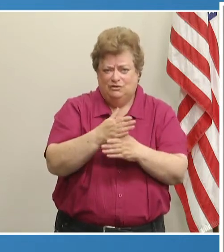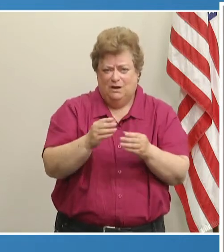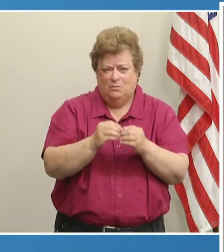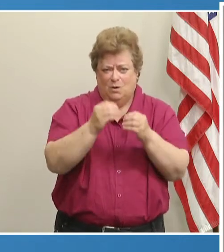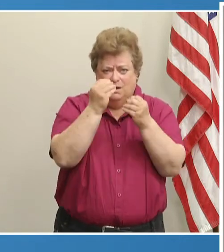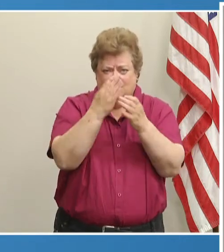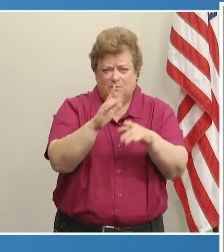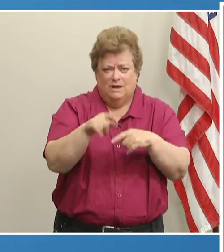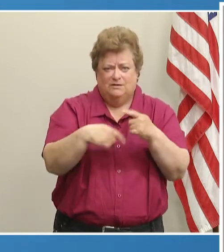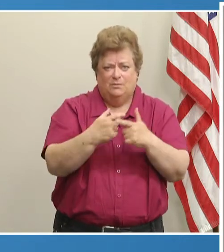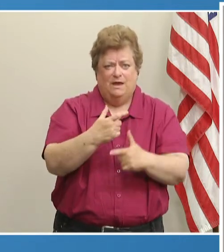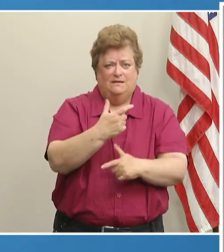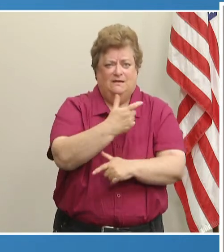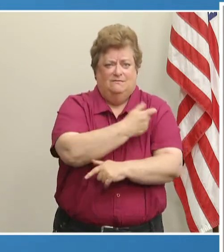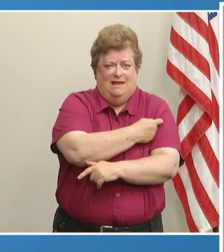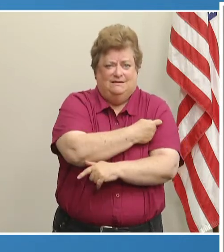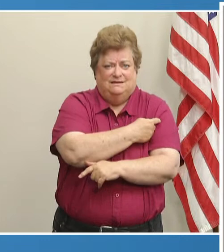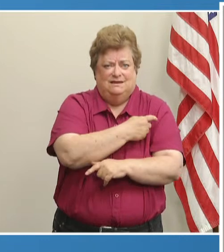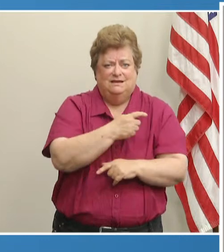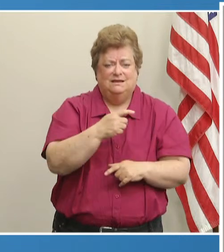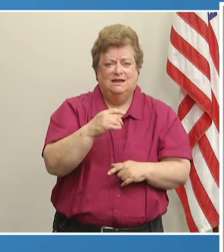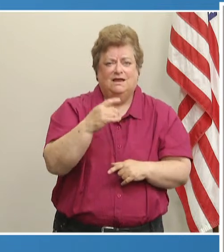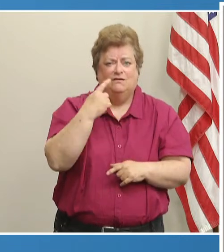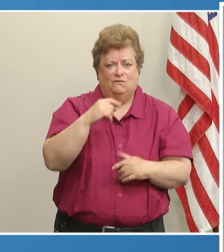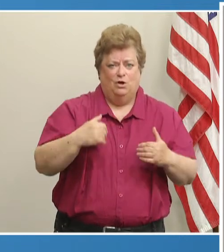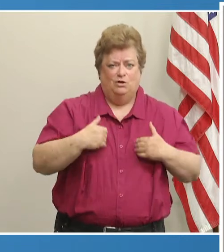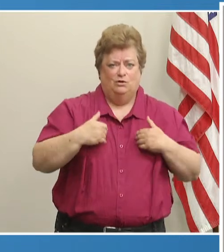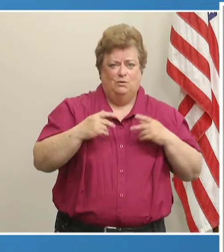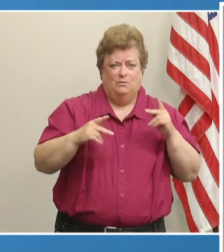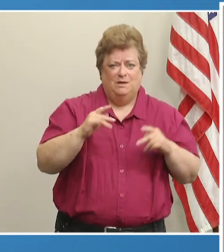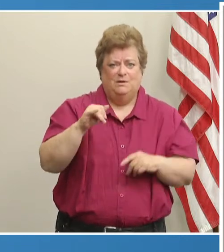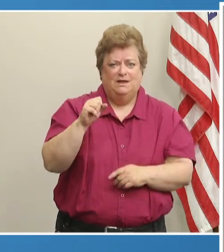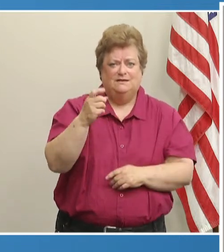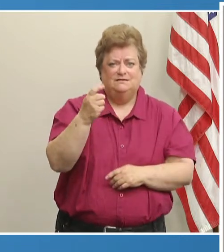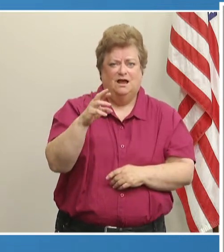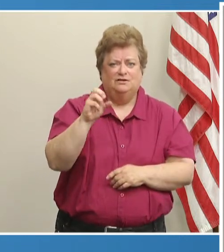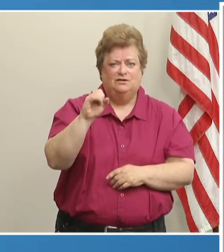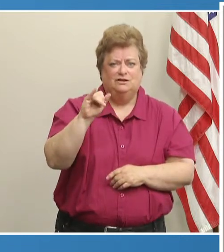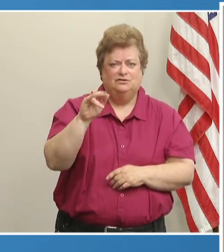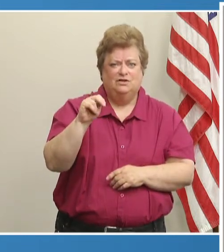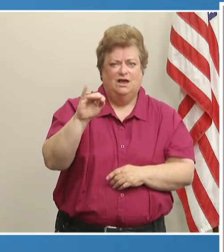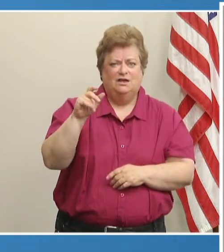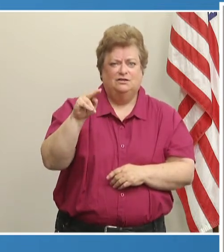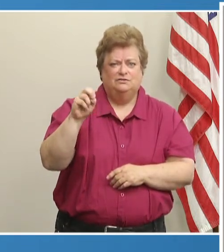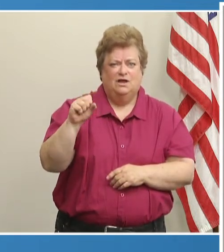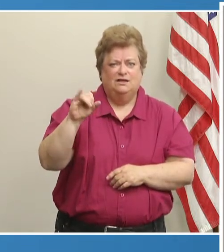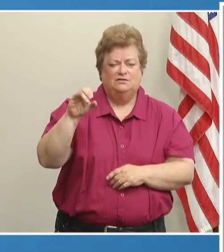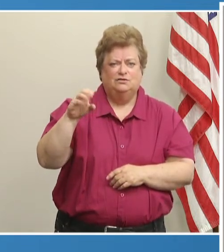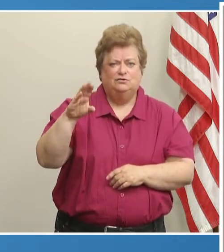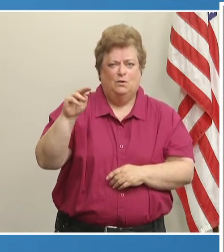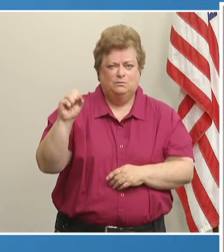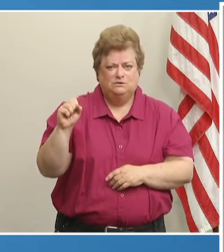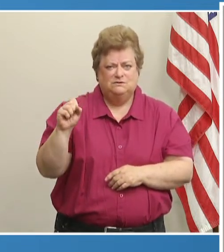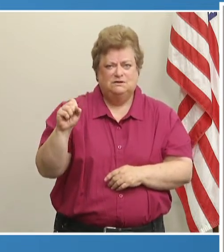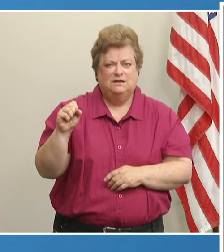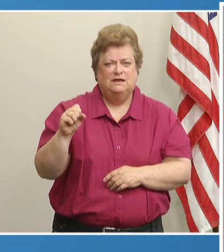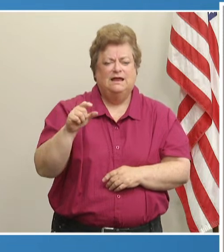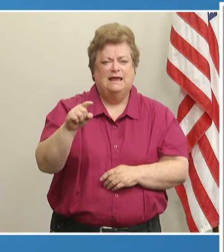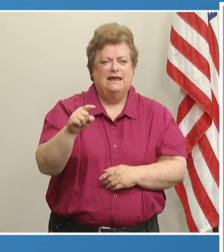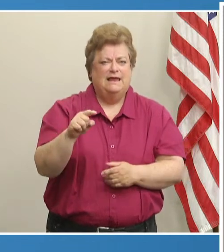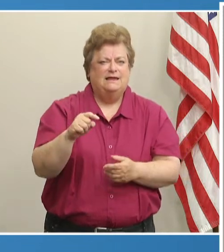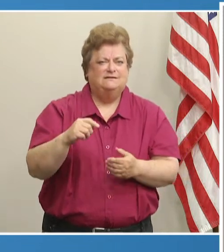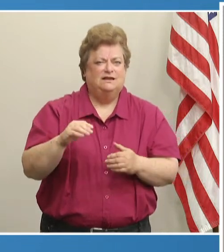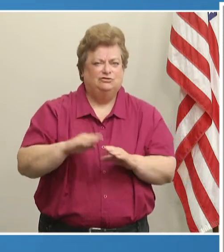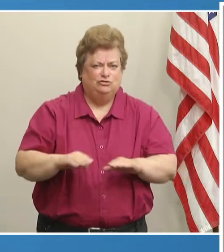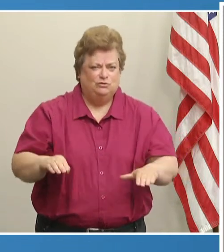about COVID-19 vaccine in use is Dr. Sean Jobs-Jost, a pediatrician